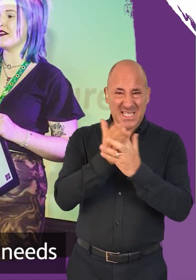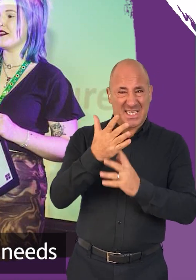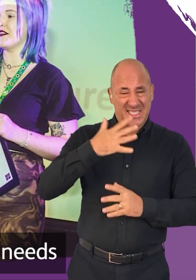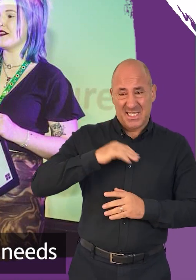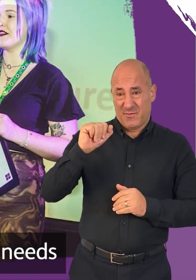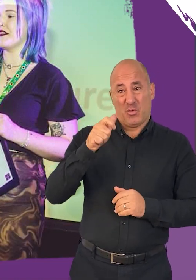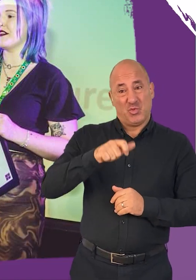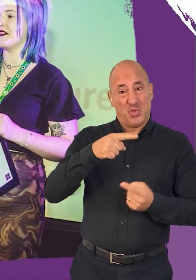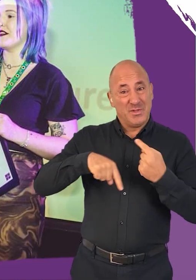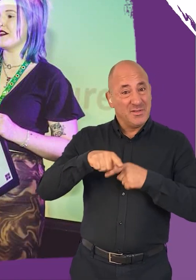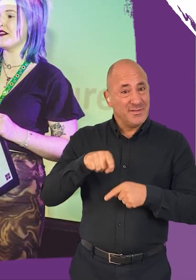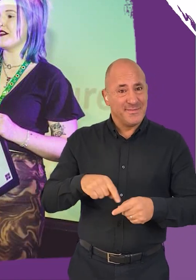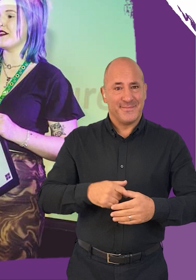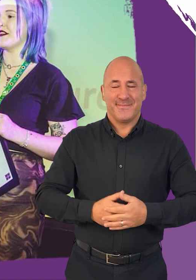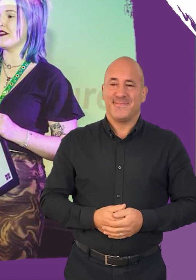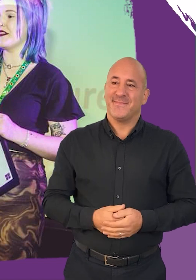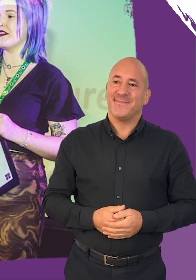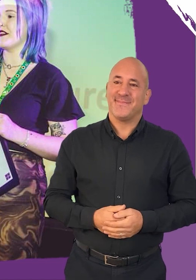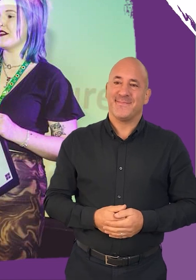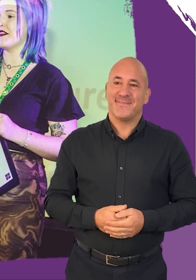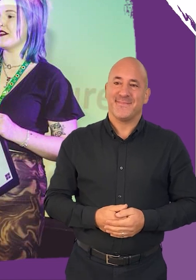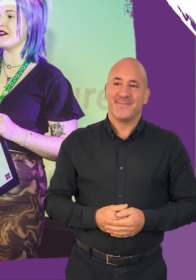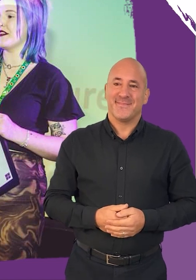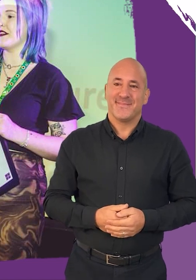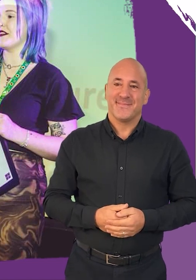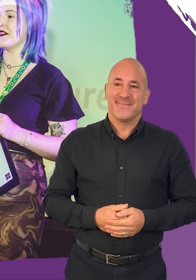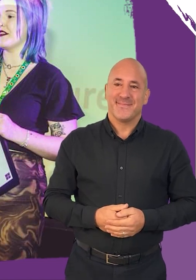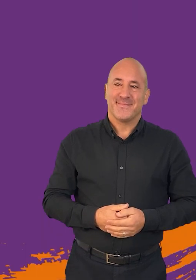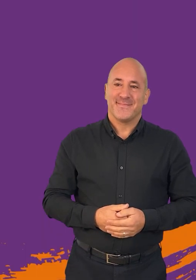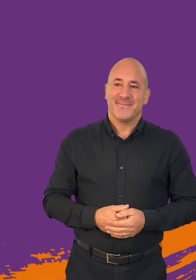and access needs of their fellow students.